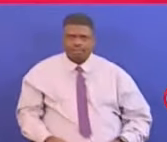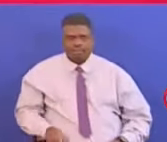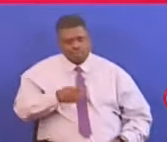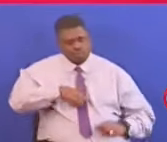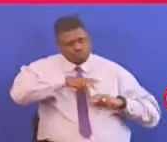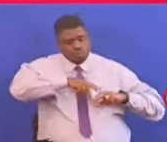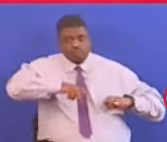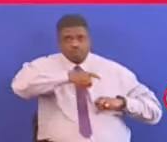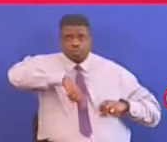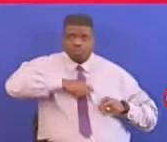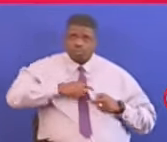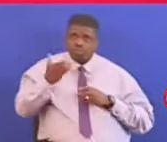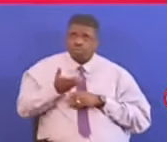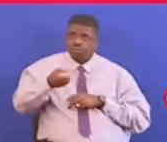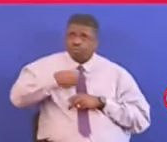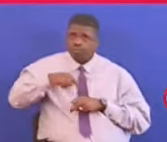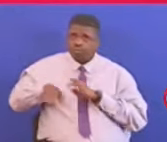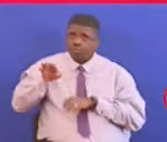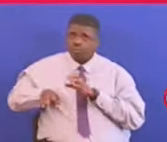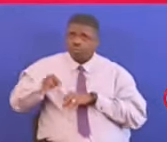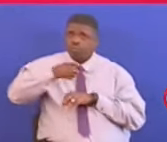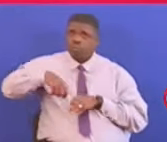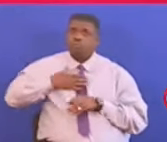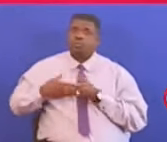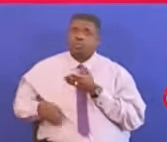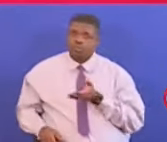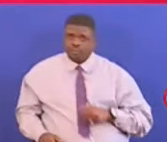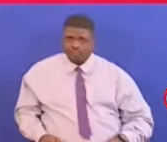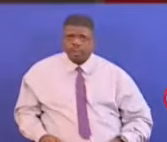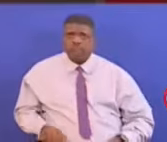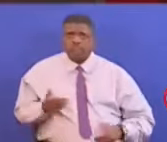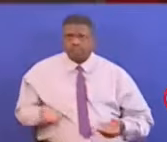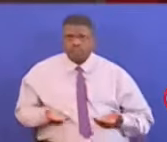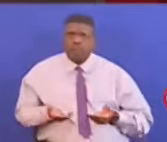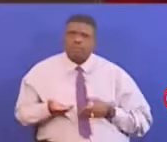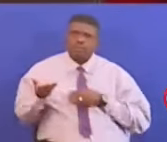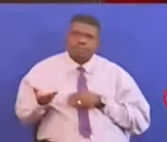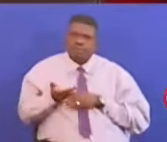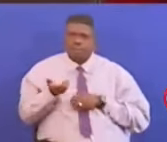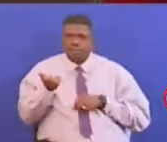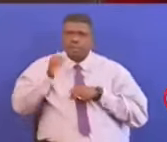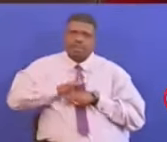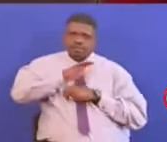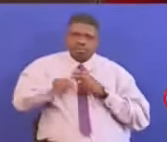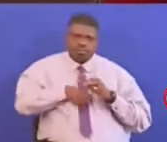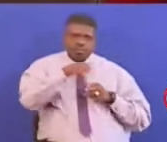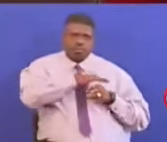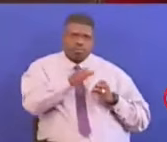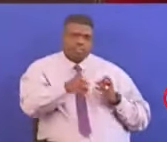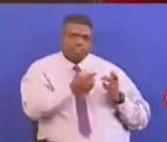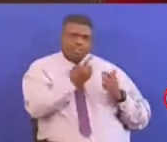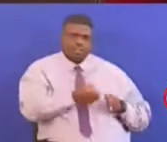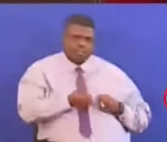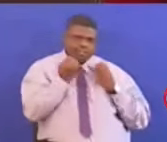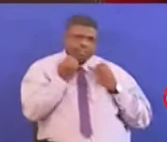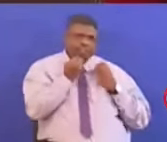with wide experience in analysis, so I have all the skills to use data to inform all the decisions